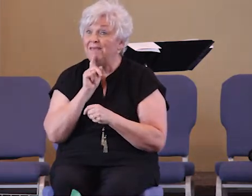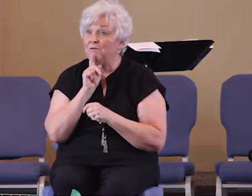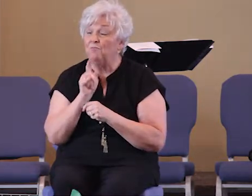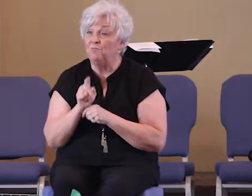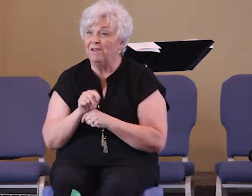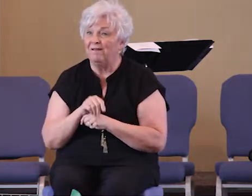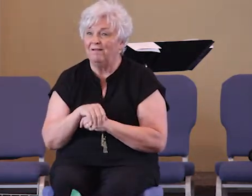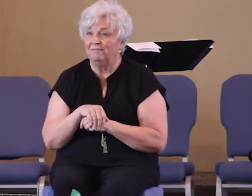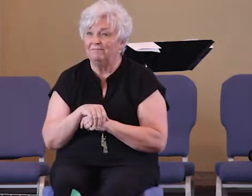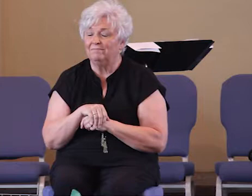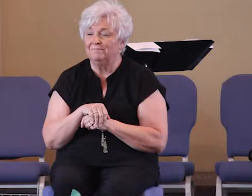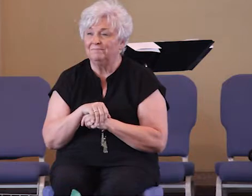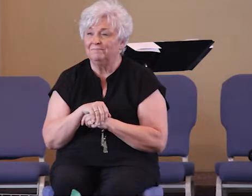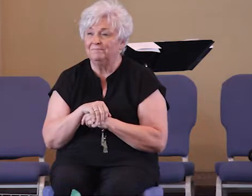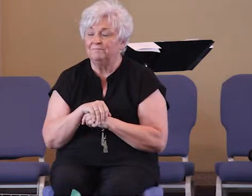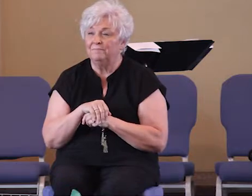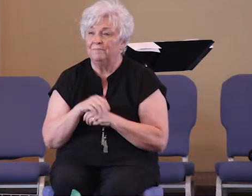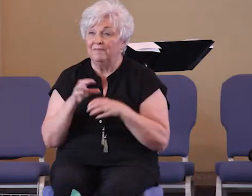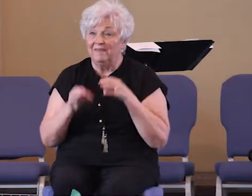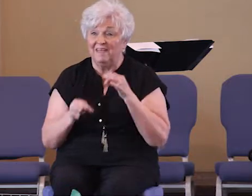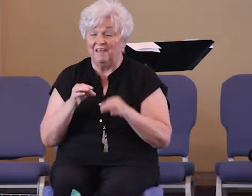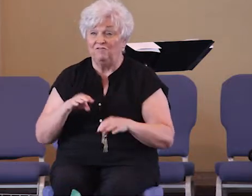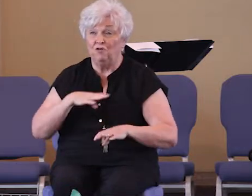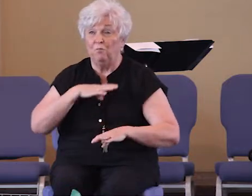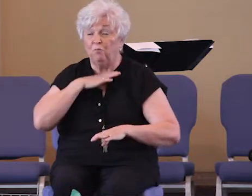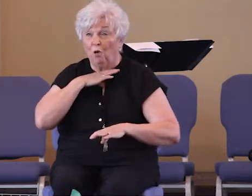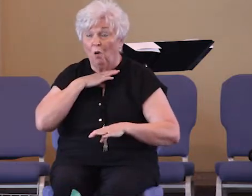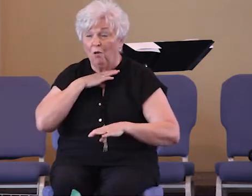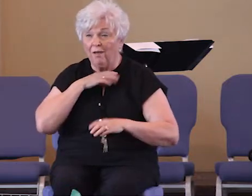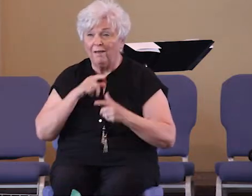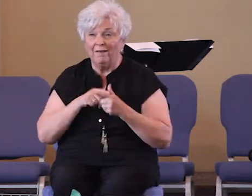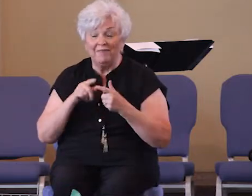And if you're broke, be broke and be excited that you're broke.